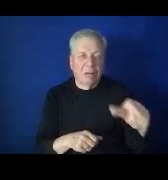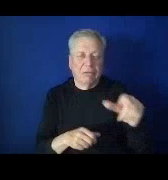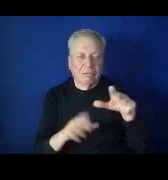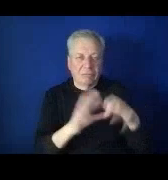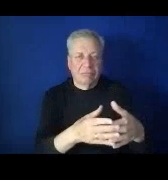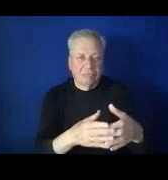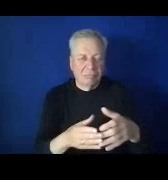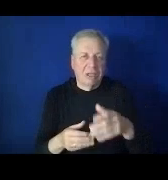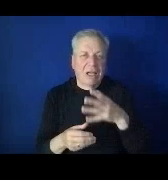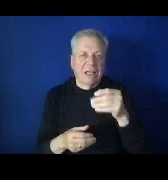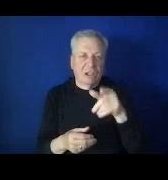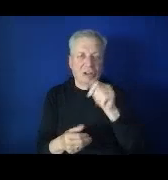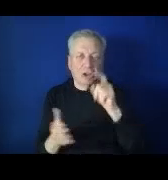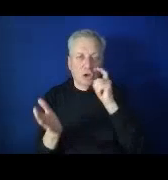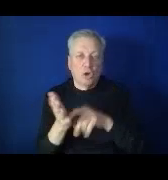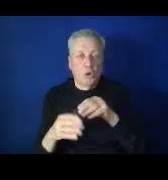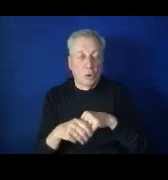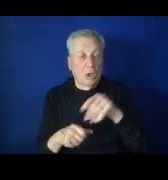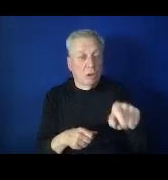see in